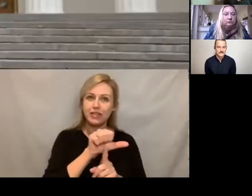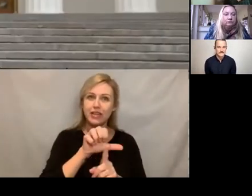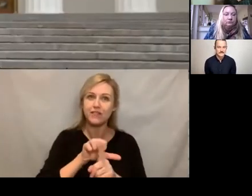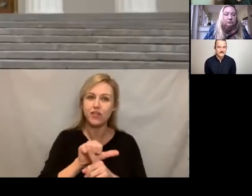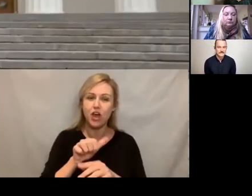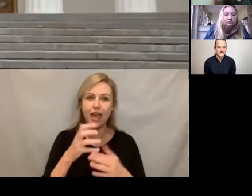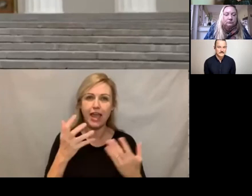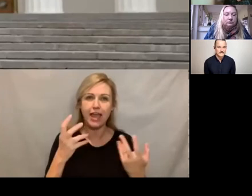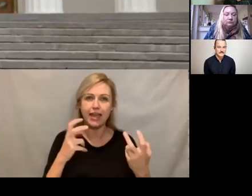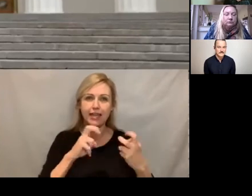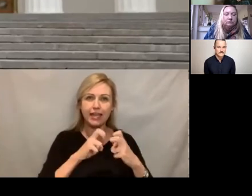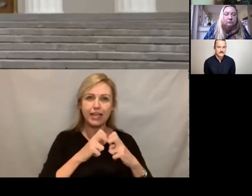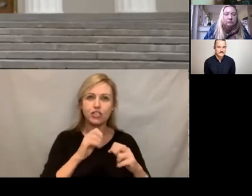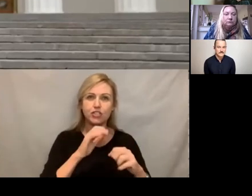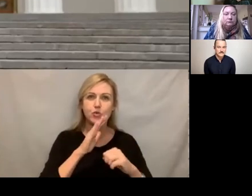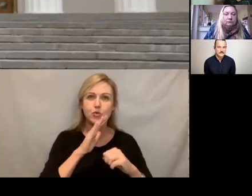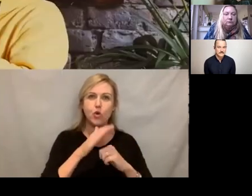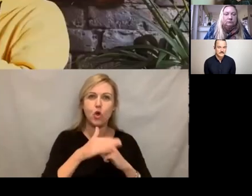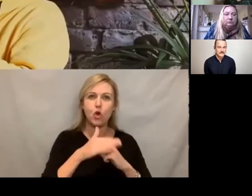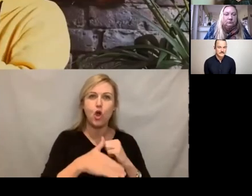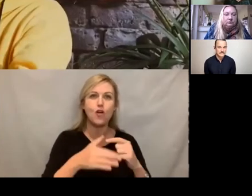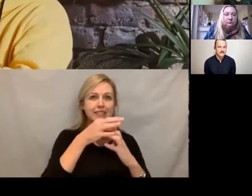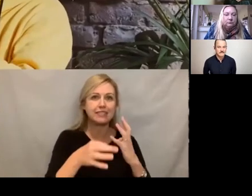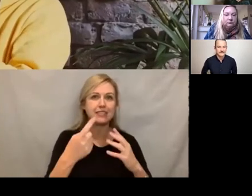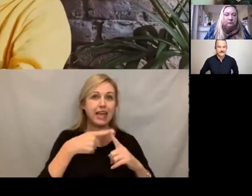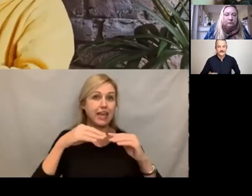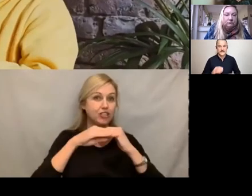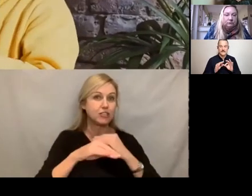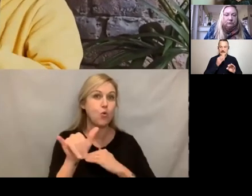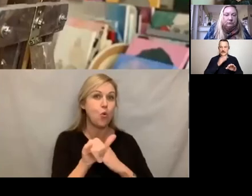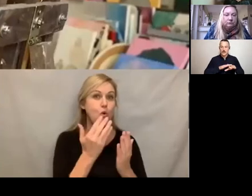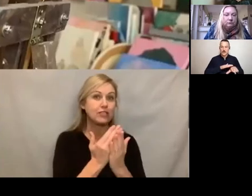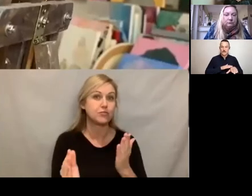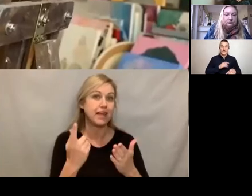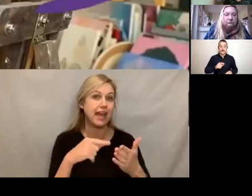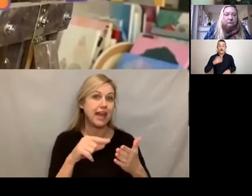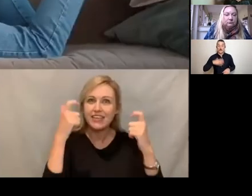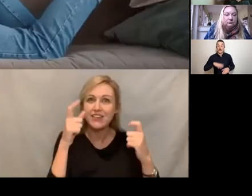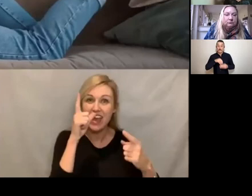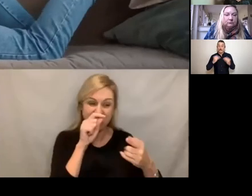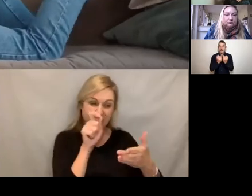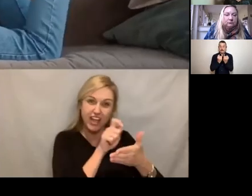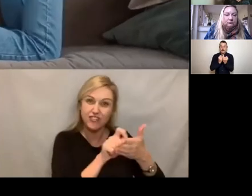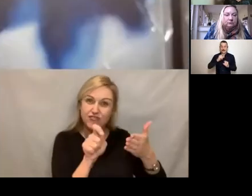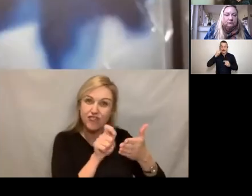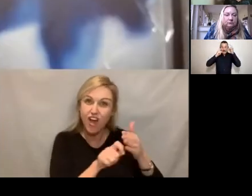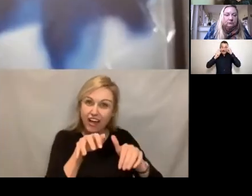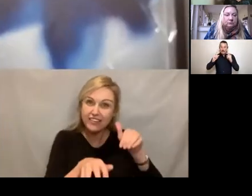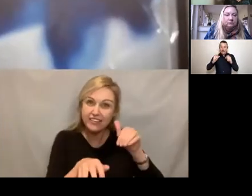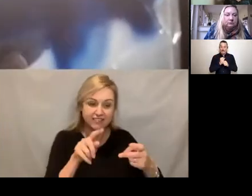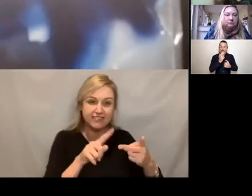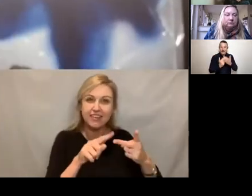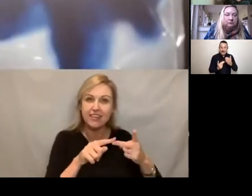justice, beliefs, exclusion, and discrimination. Then get creative. Write about it. Create an artwork or